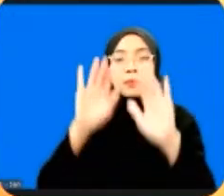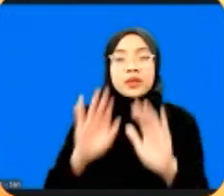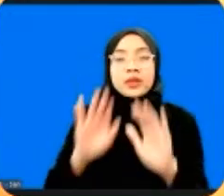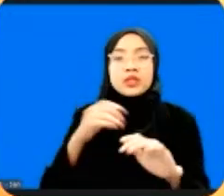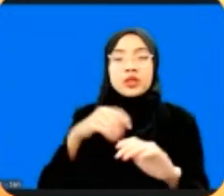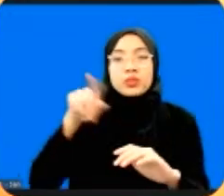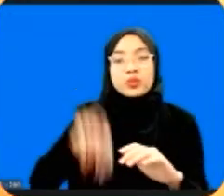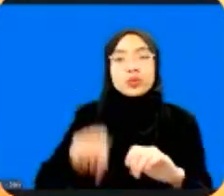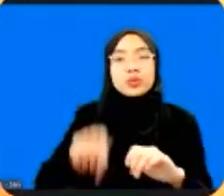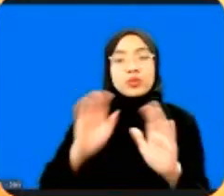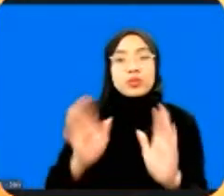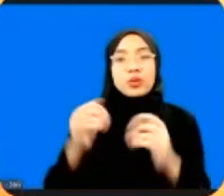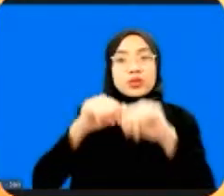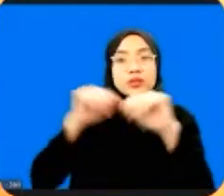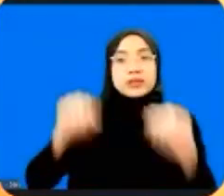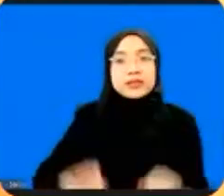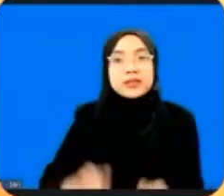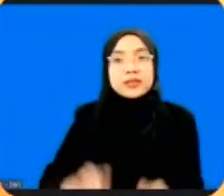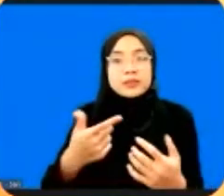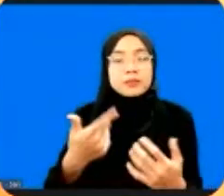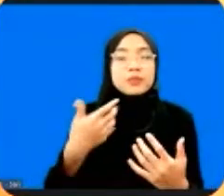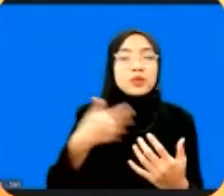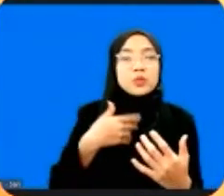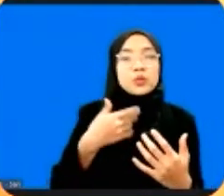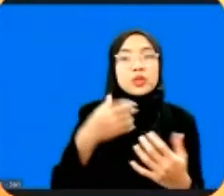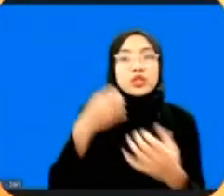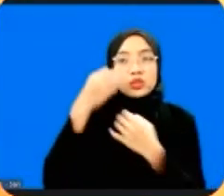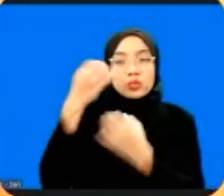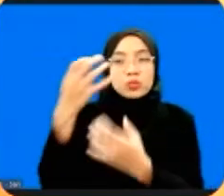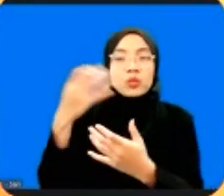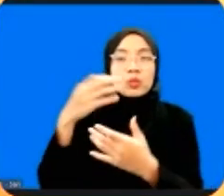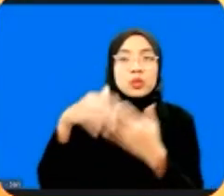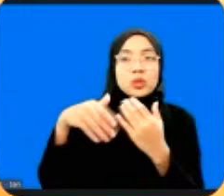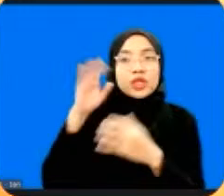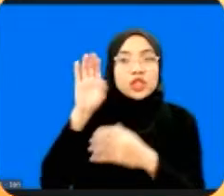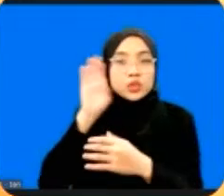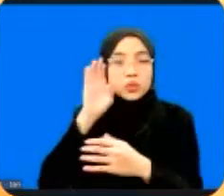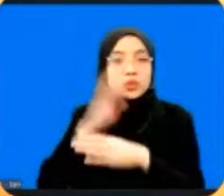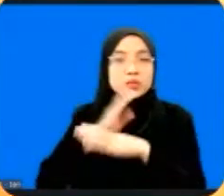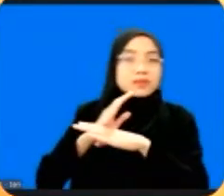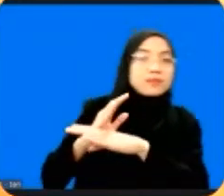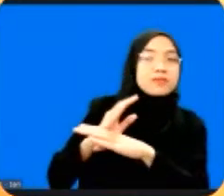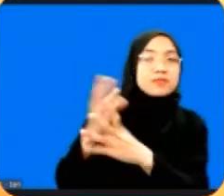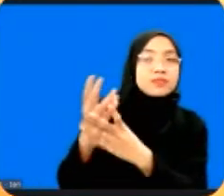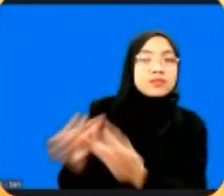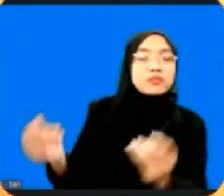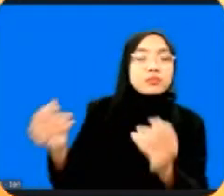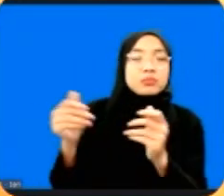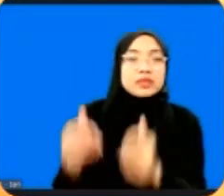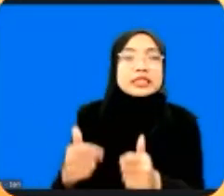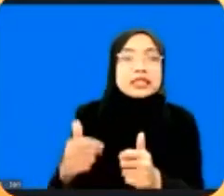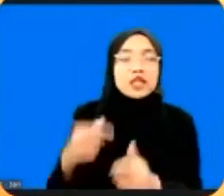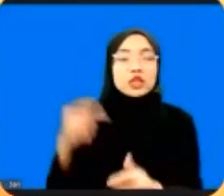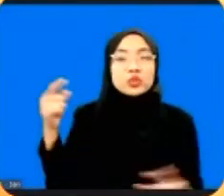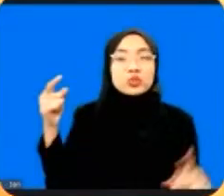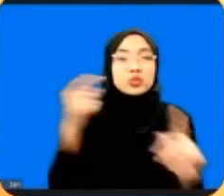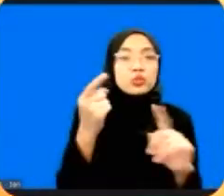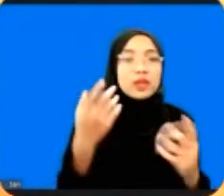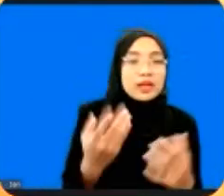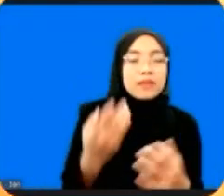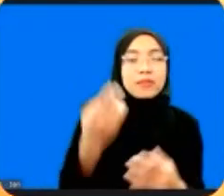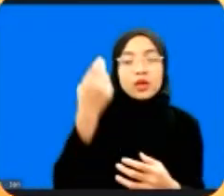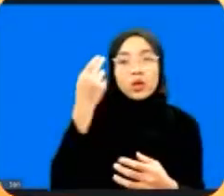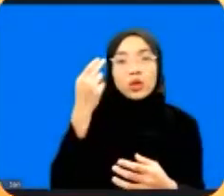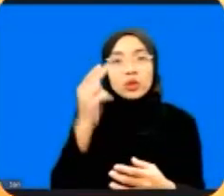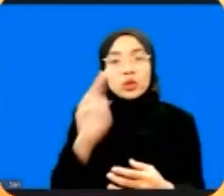the requirements that the platforms have, and to have them required to transparently report on the